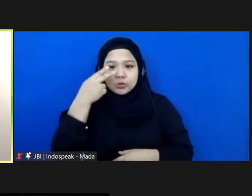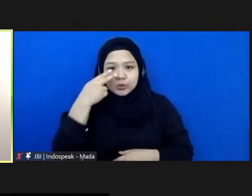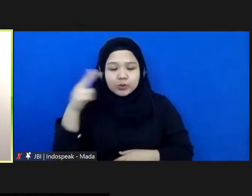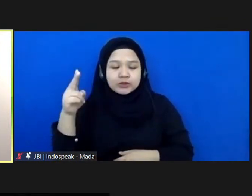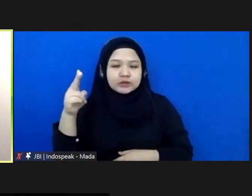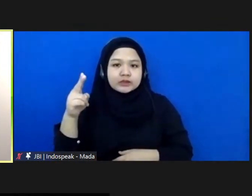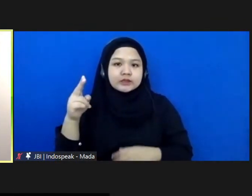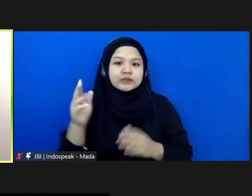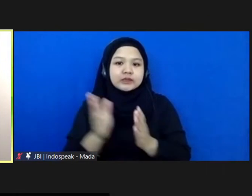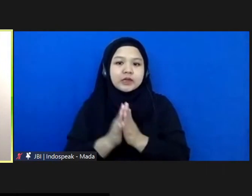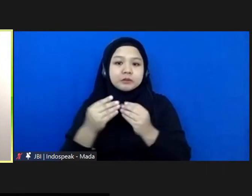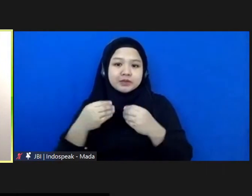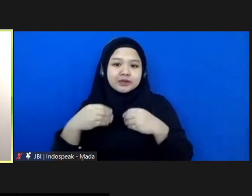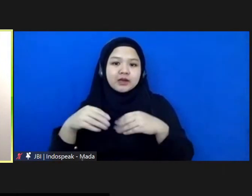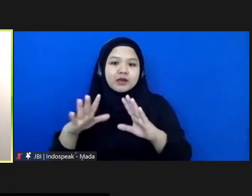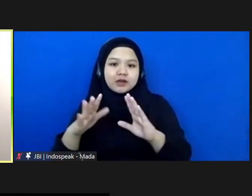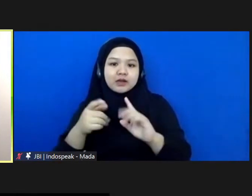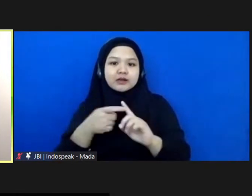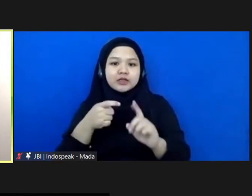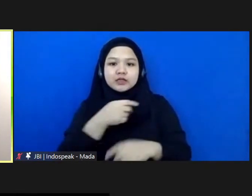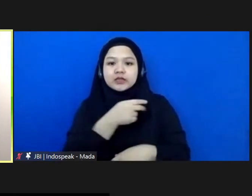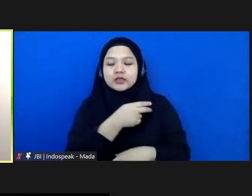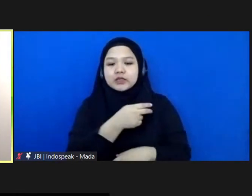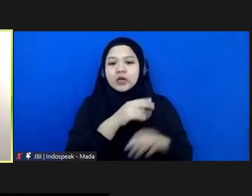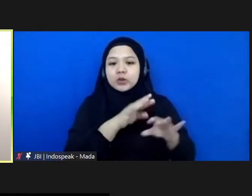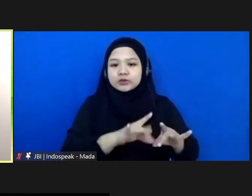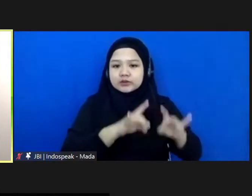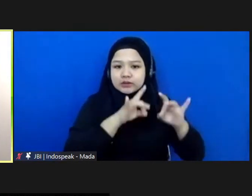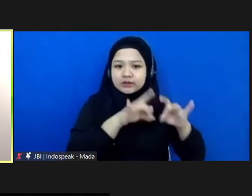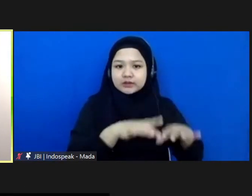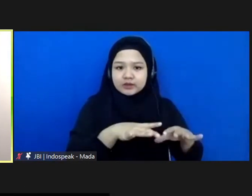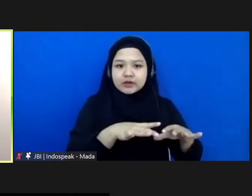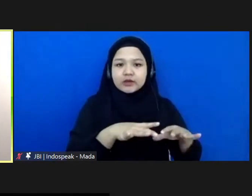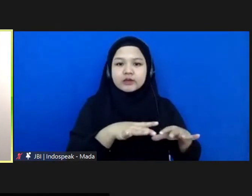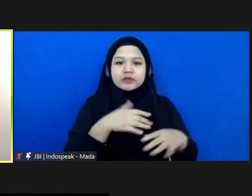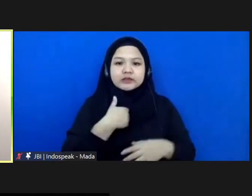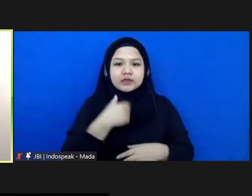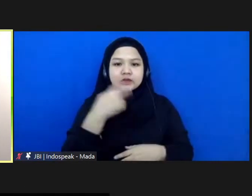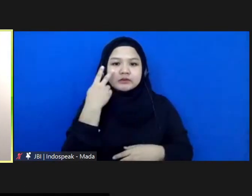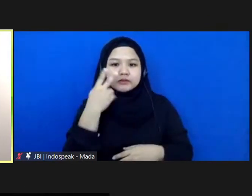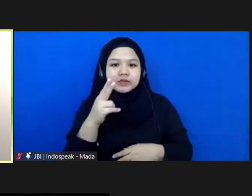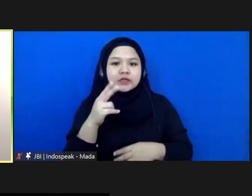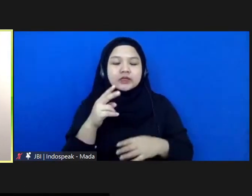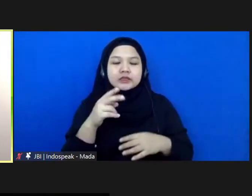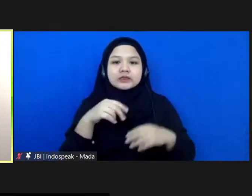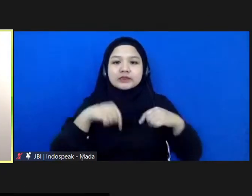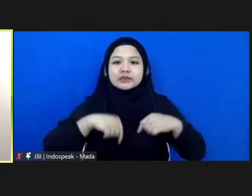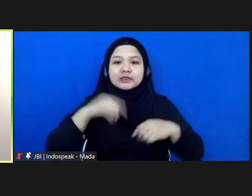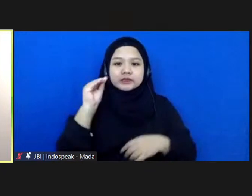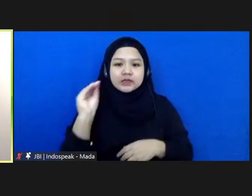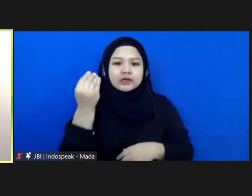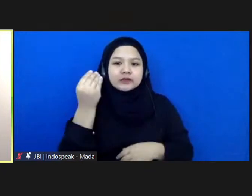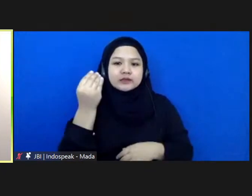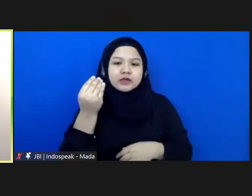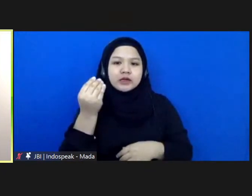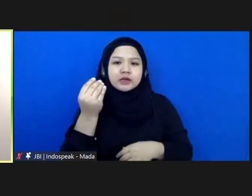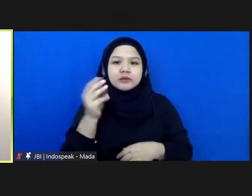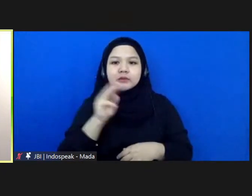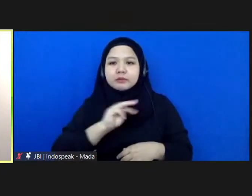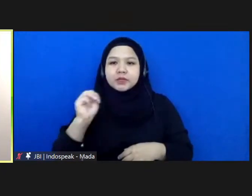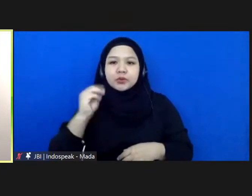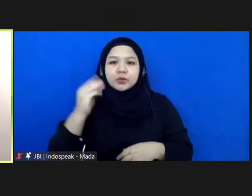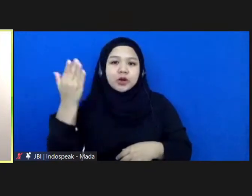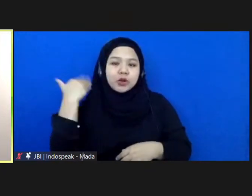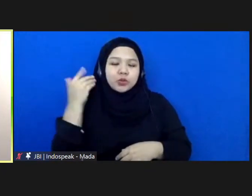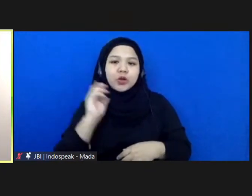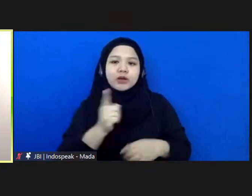in her speech to the foreign policy community of Indonesia here in Jakarta just last week,